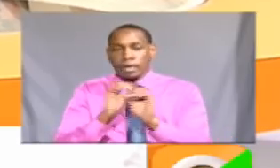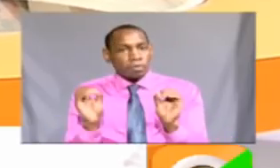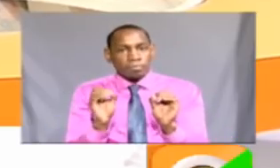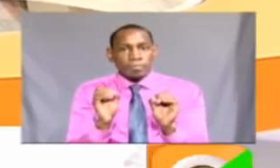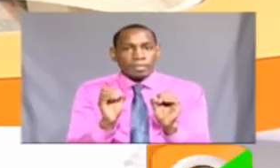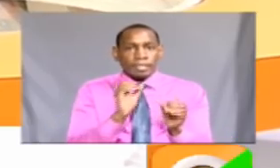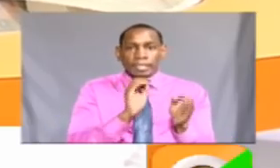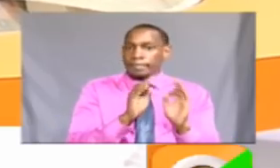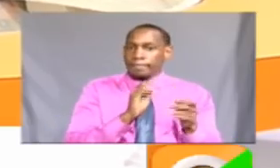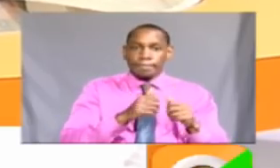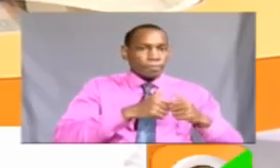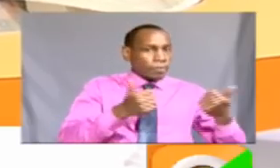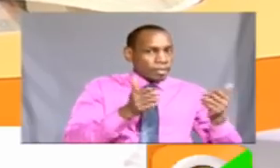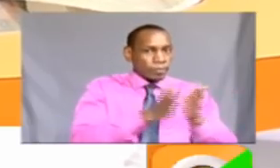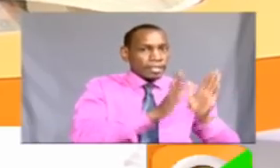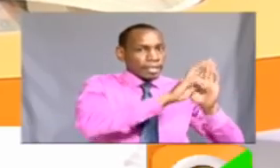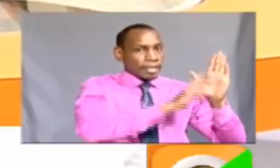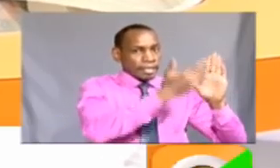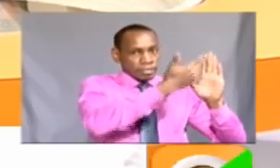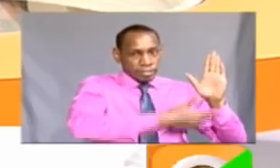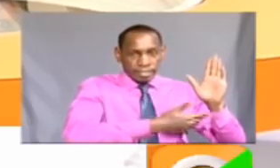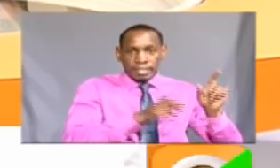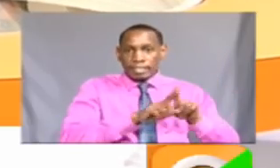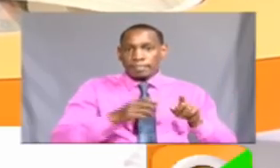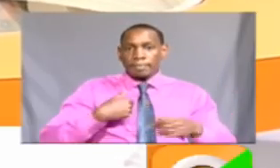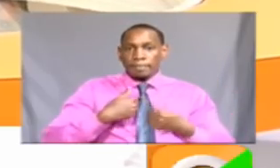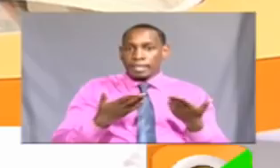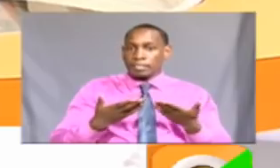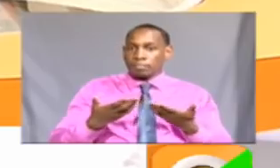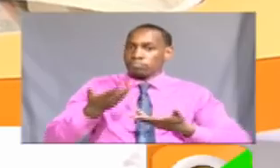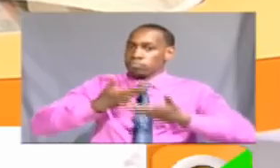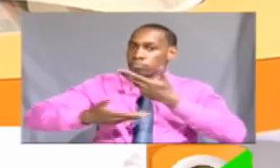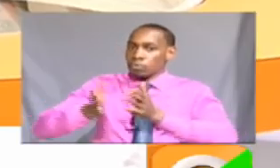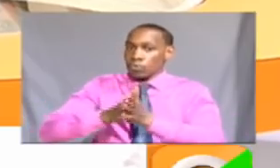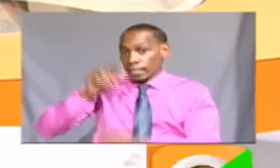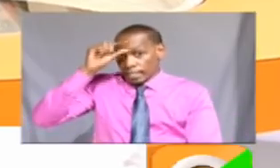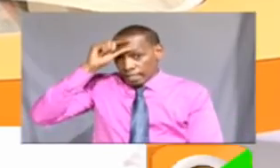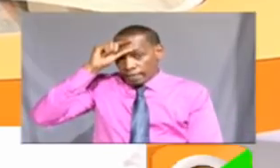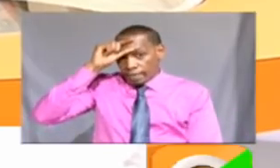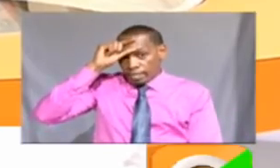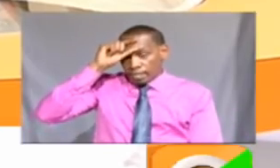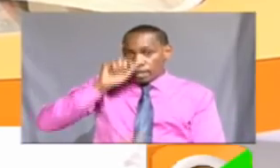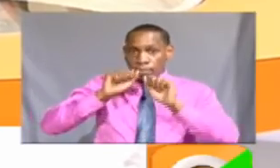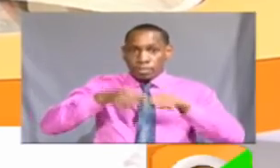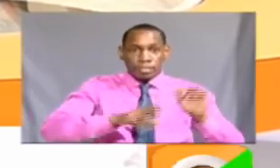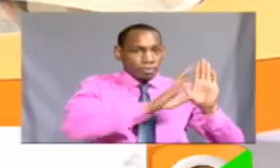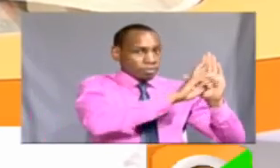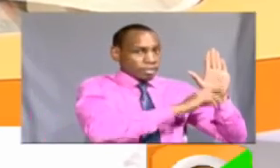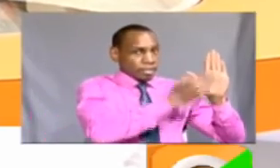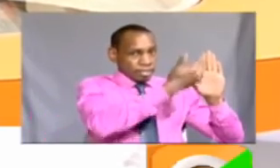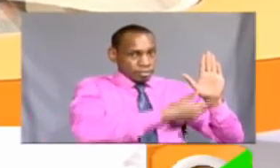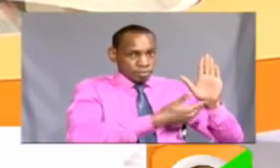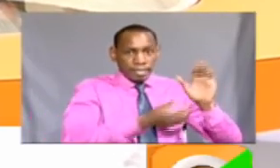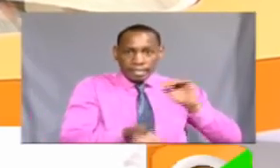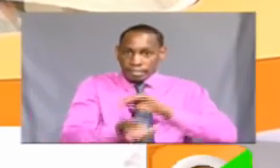whether you're comfortable with it at all? And is there going to be any reaching out to the government to get some of these issues